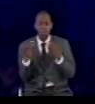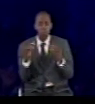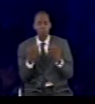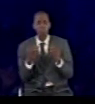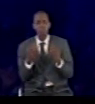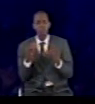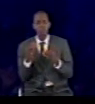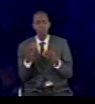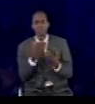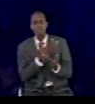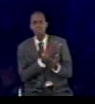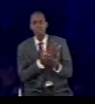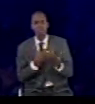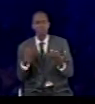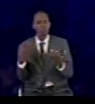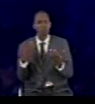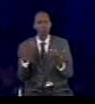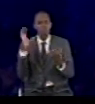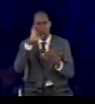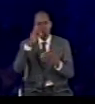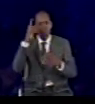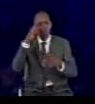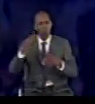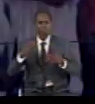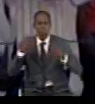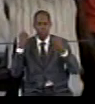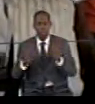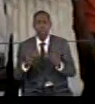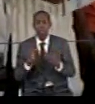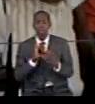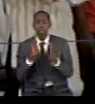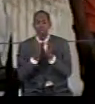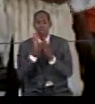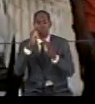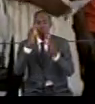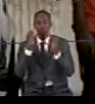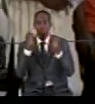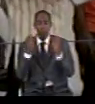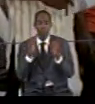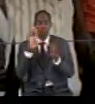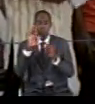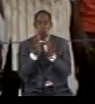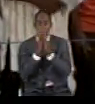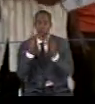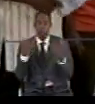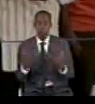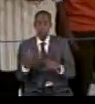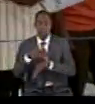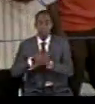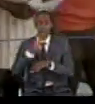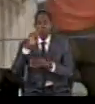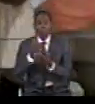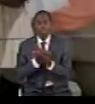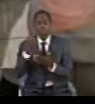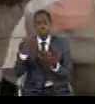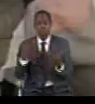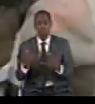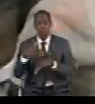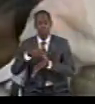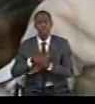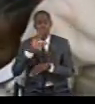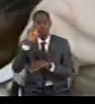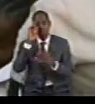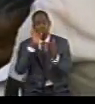seeking ascendancy and supremacy your prayer tonight your amen tonight your trust in god tonight will bring a